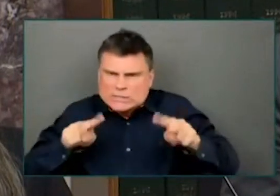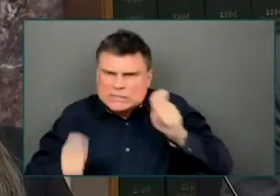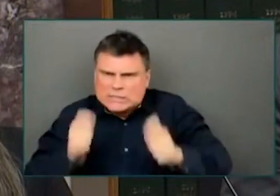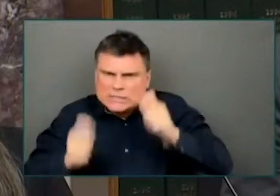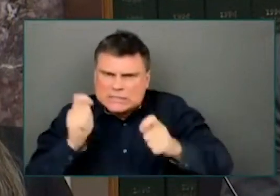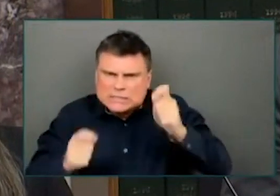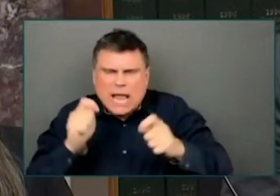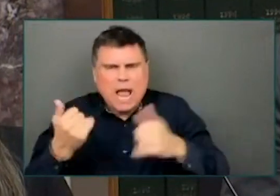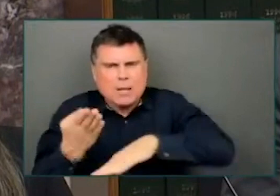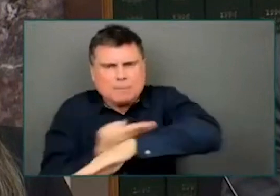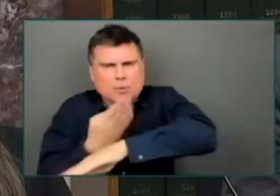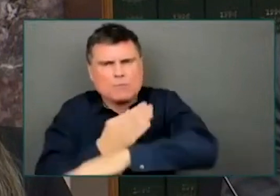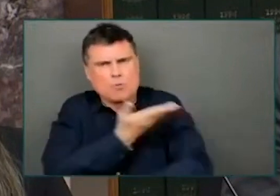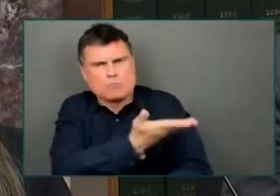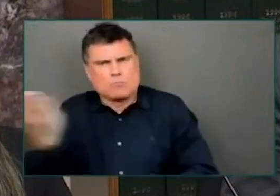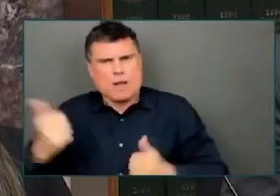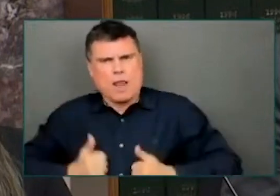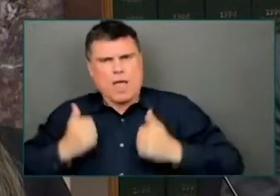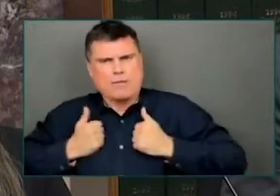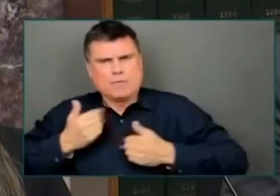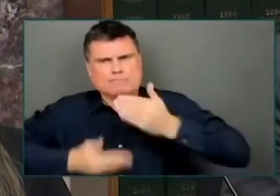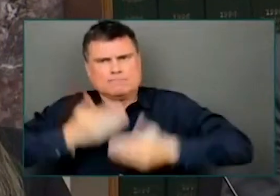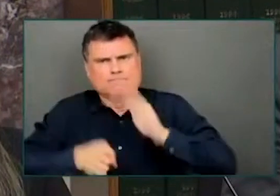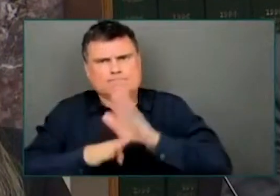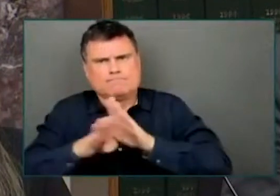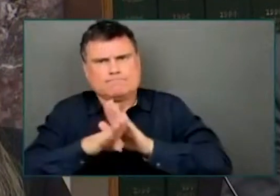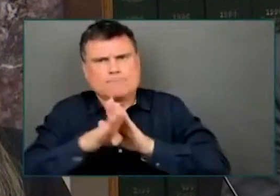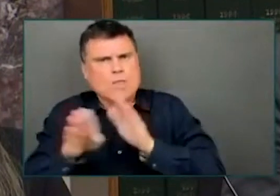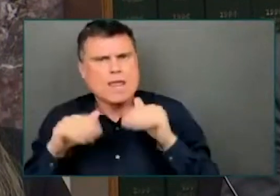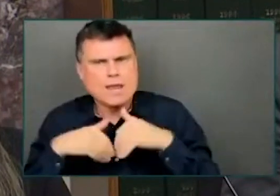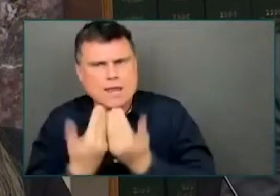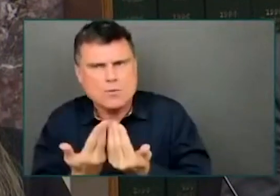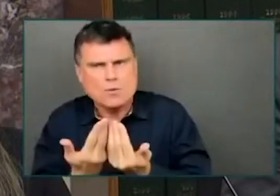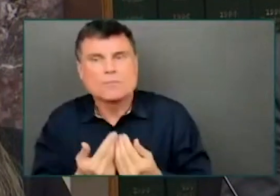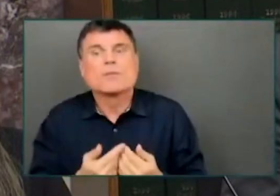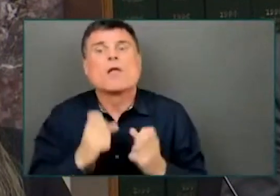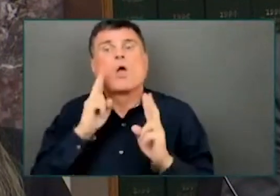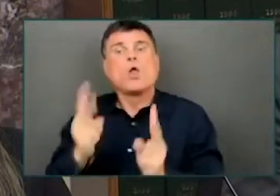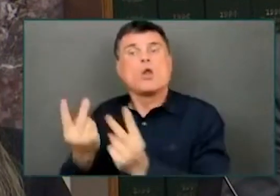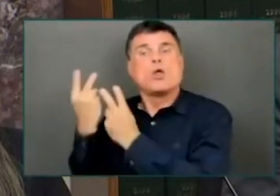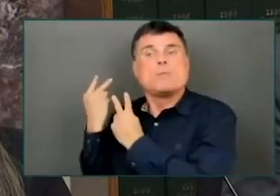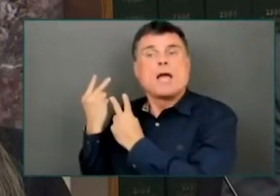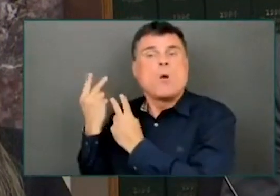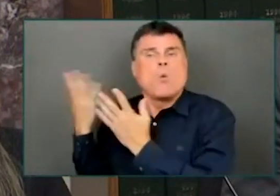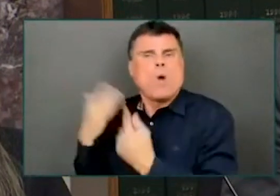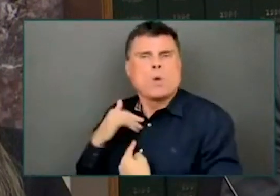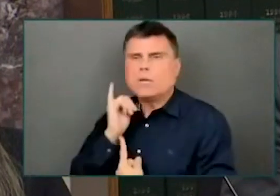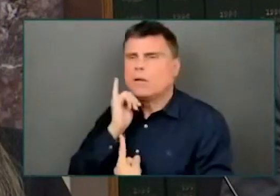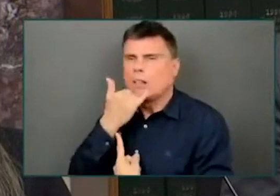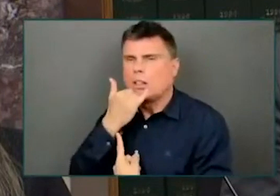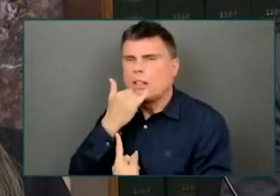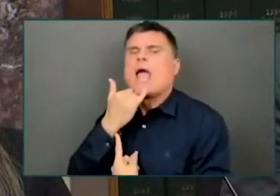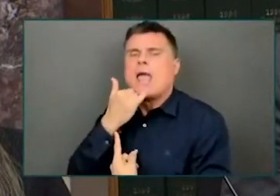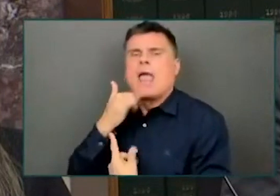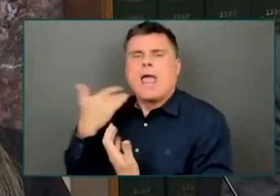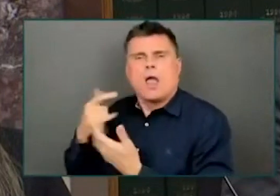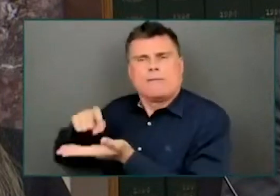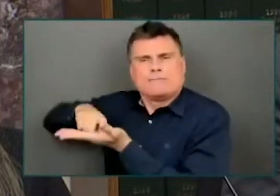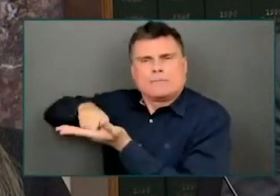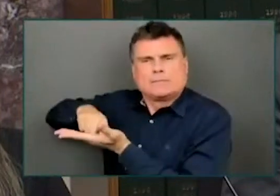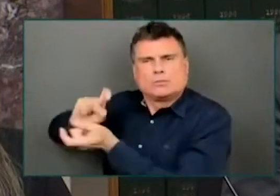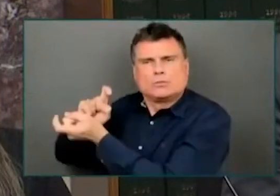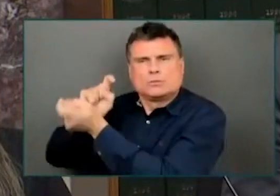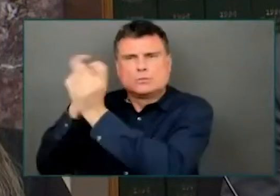Speaker, that means righting past wrongs. Last summer, we reversed a 20-year-old decision that ripped